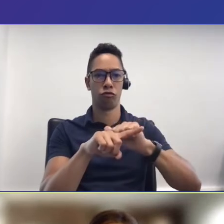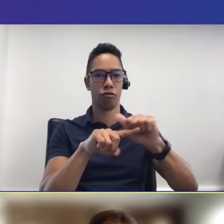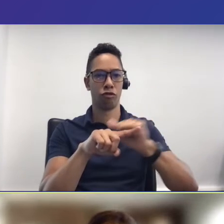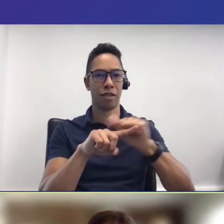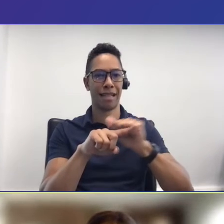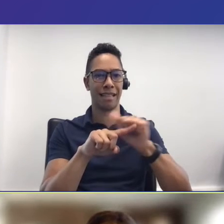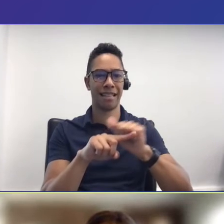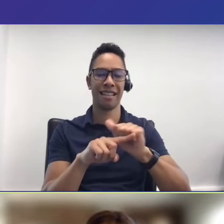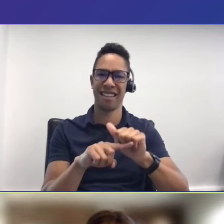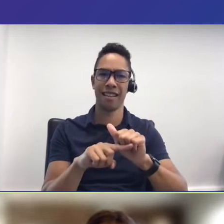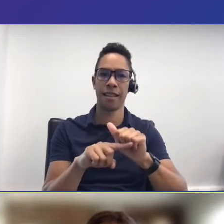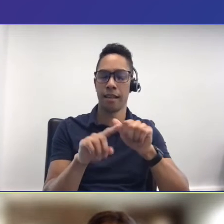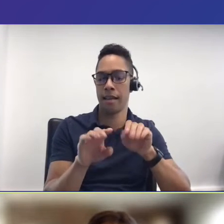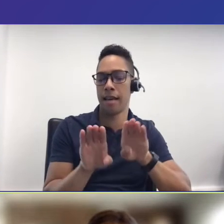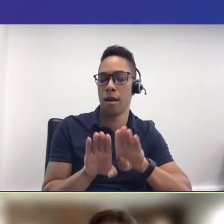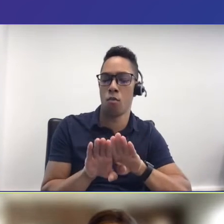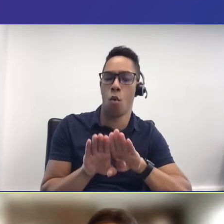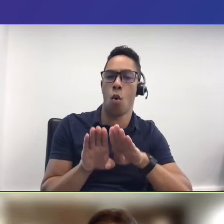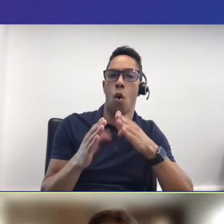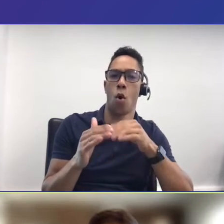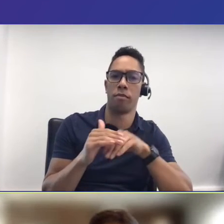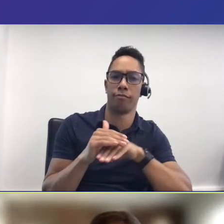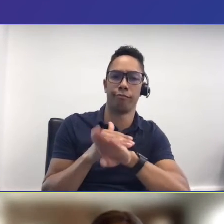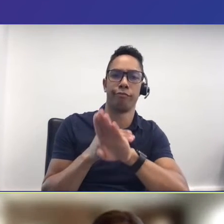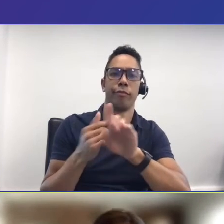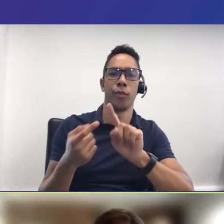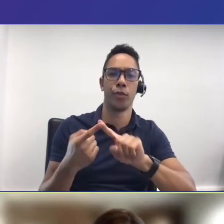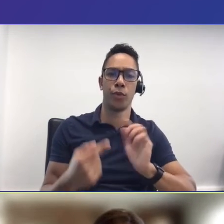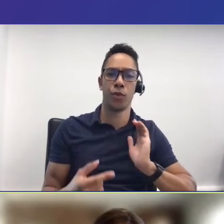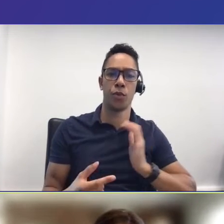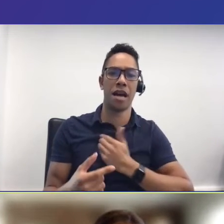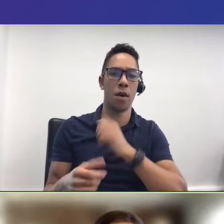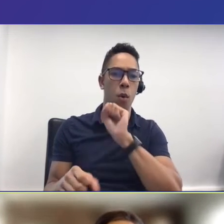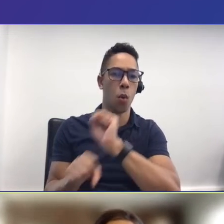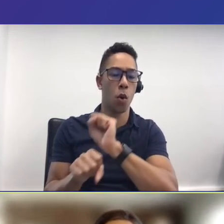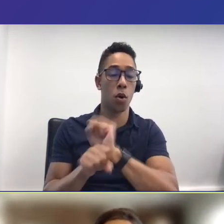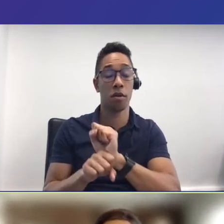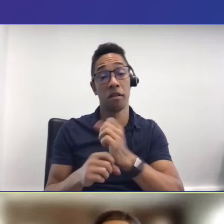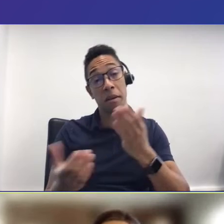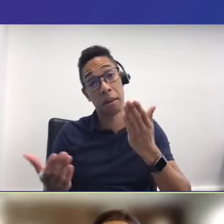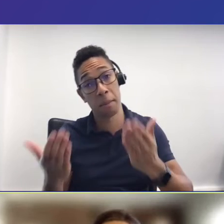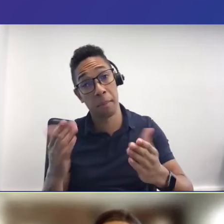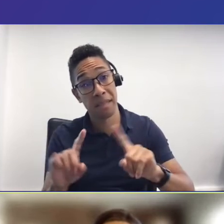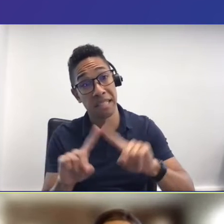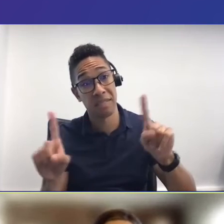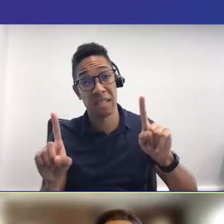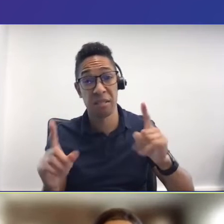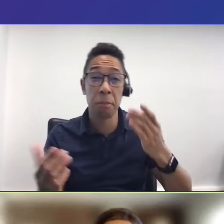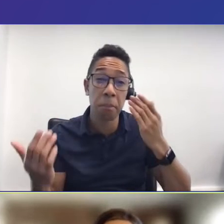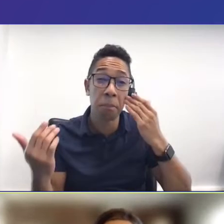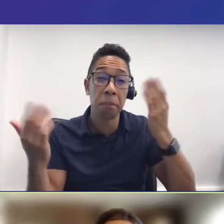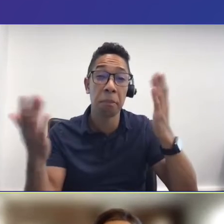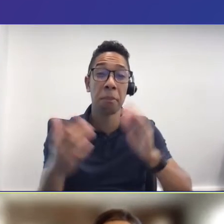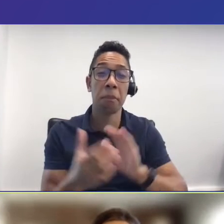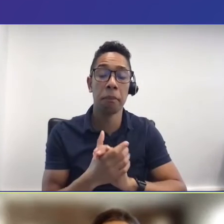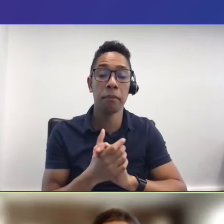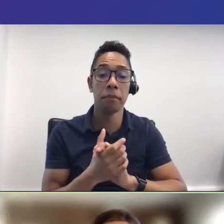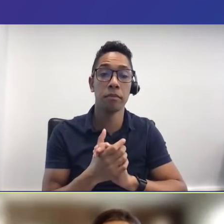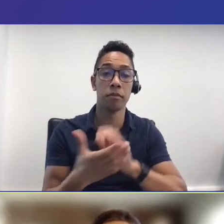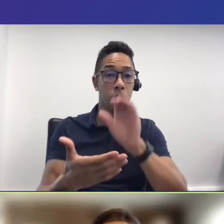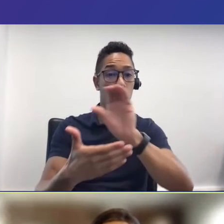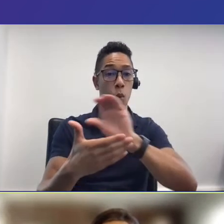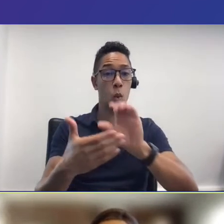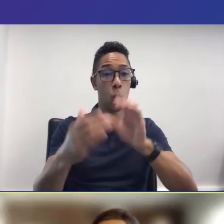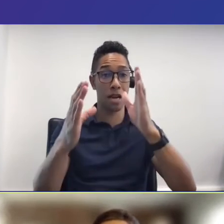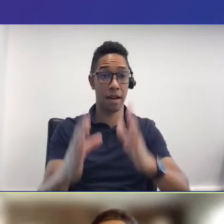of a doorway into our work. And maybe that's different, I don't really know. And the choreographer was the